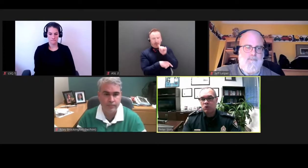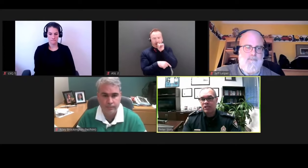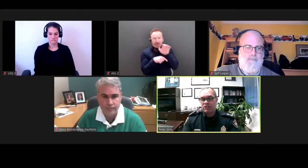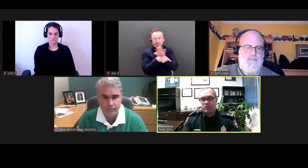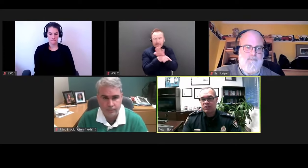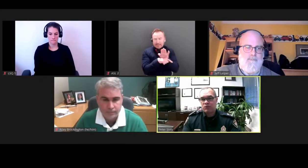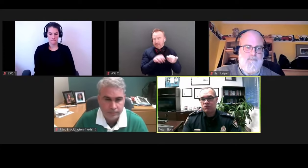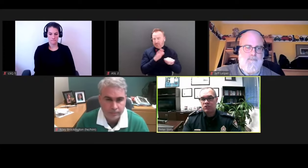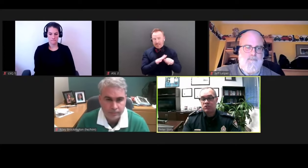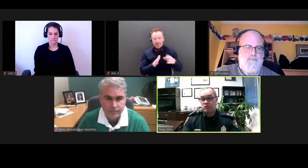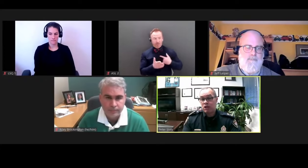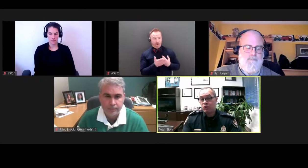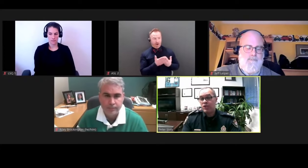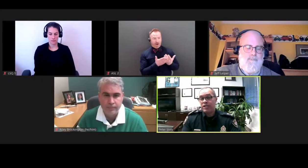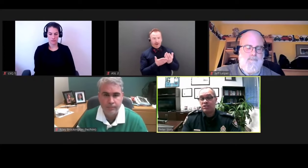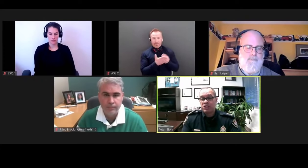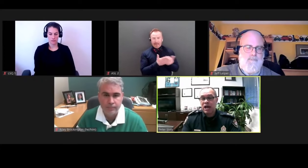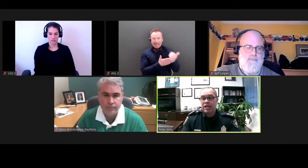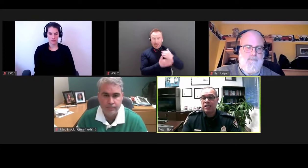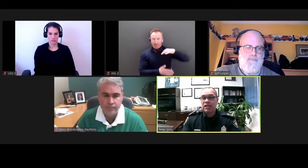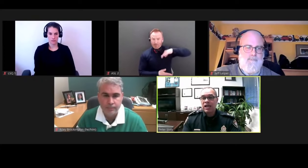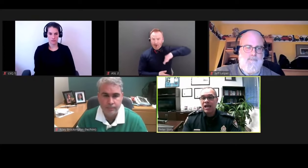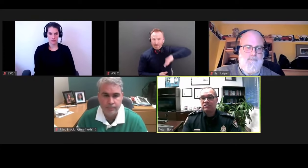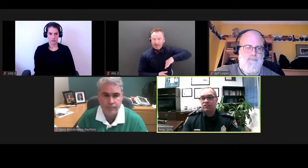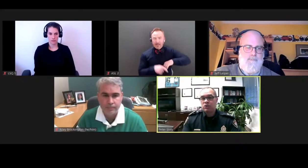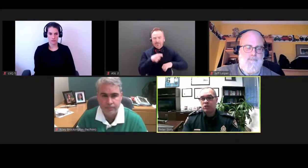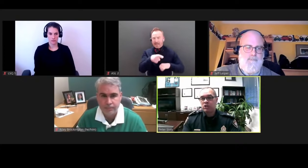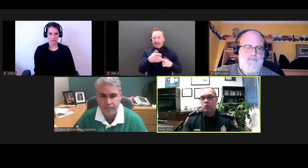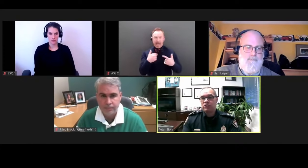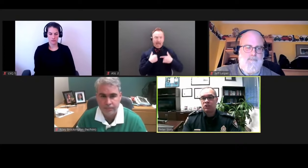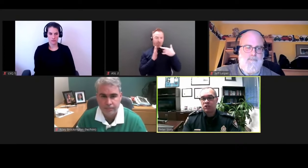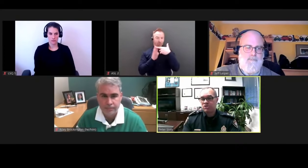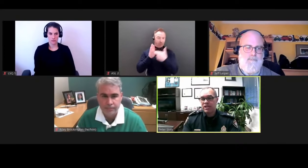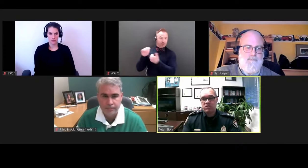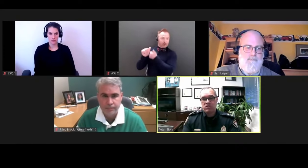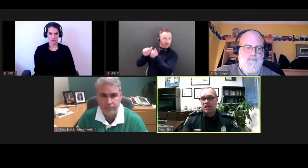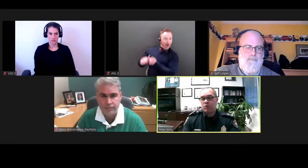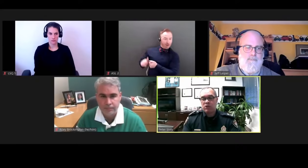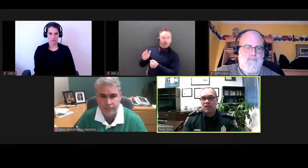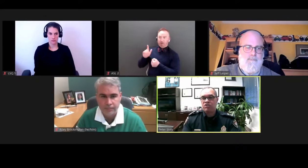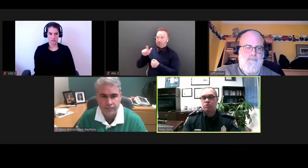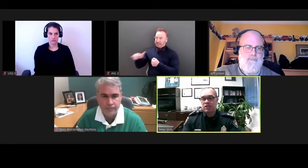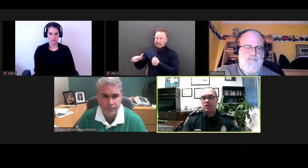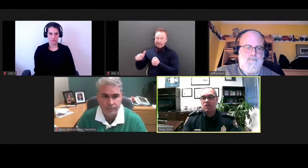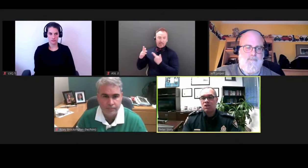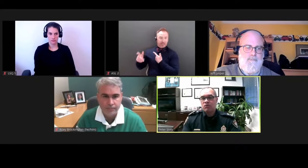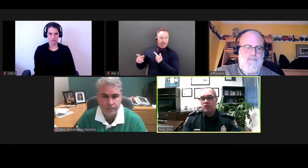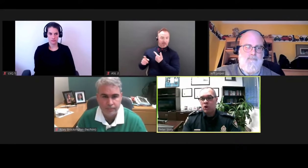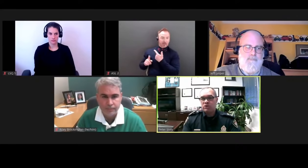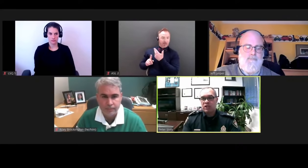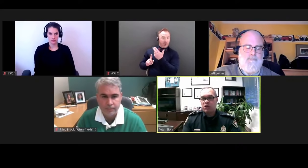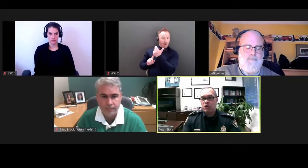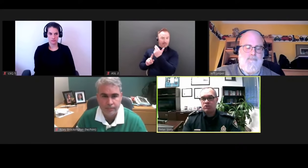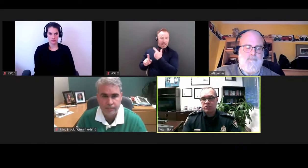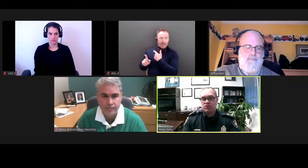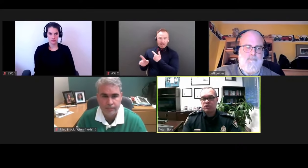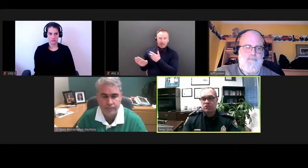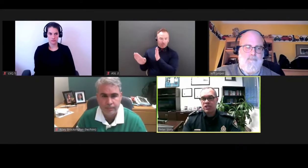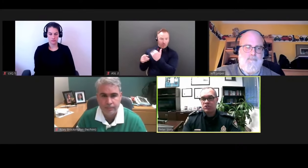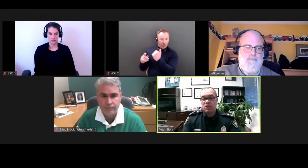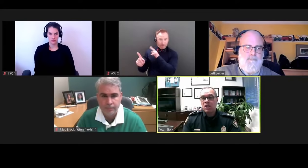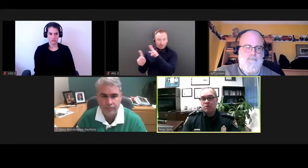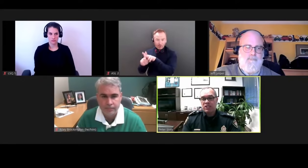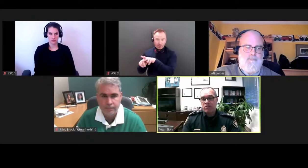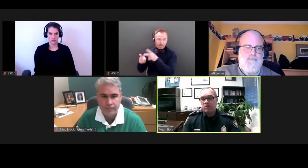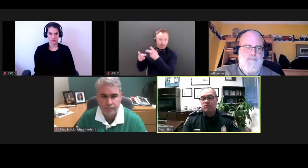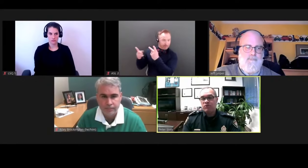their own legislative restrictions around who they can deny access to and under what circumstances. And I will not speak for the hotel owners of the